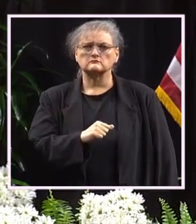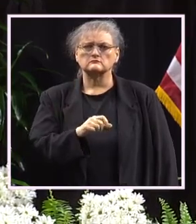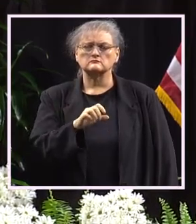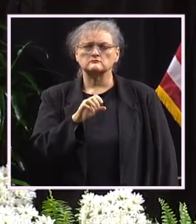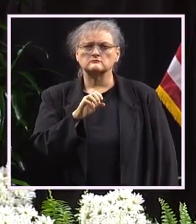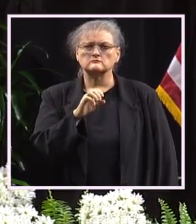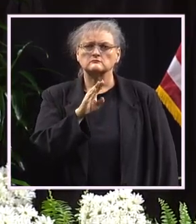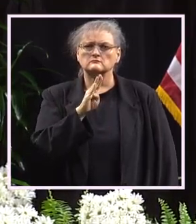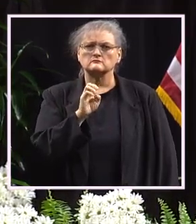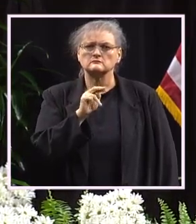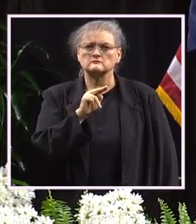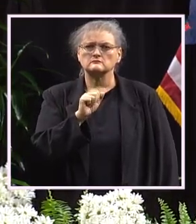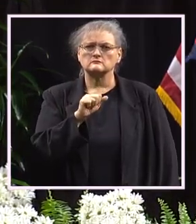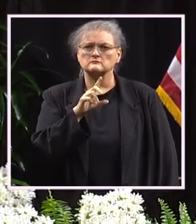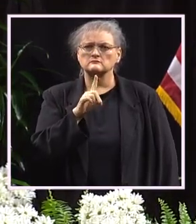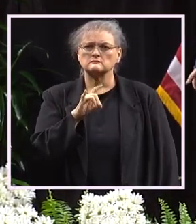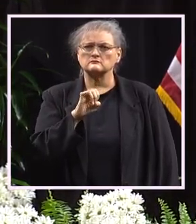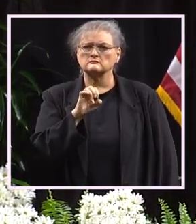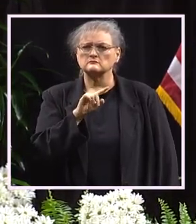Benedis Escobedo.